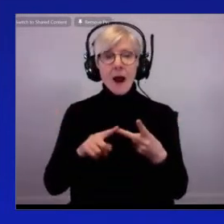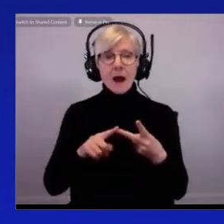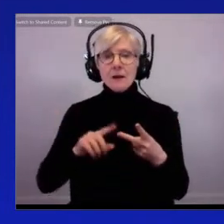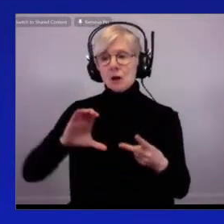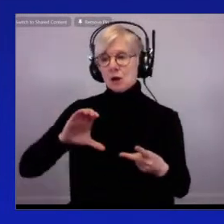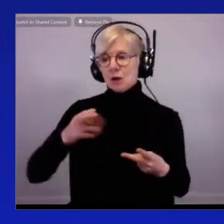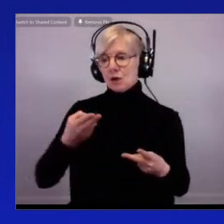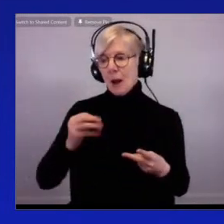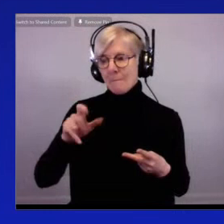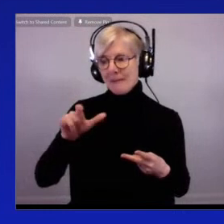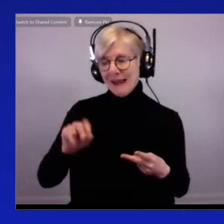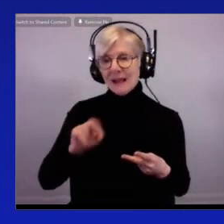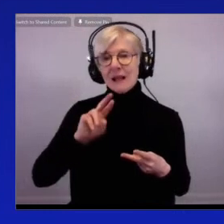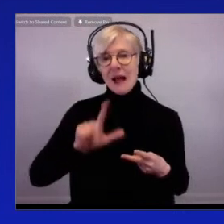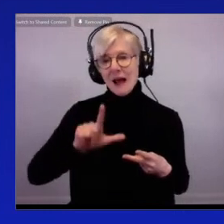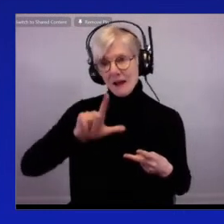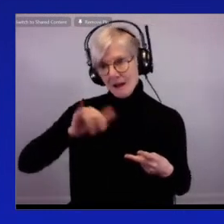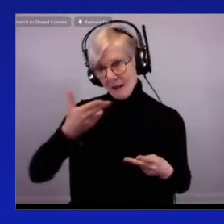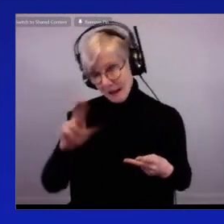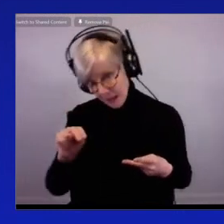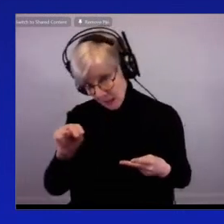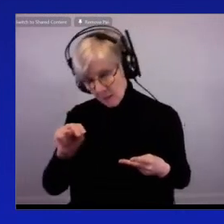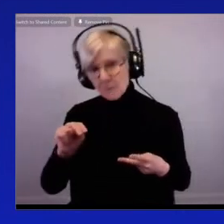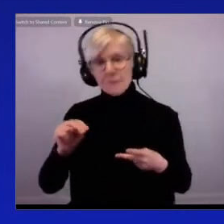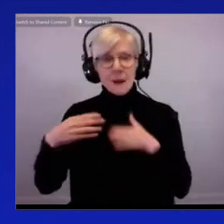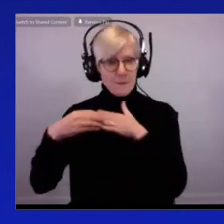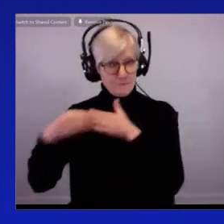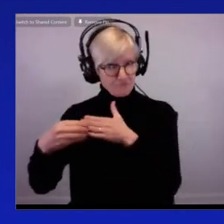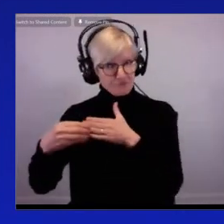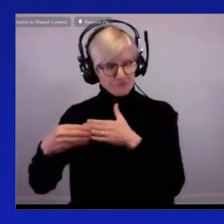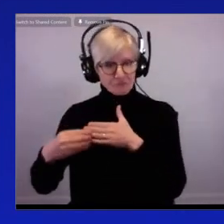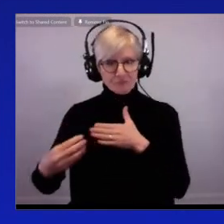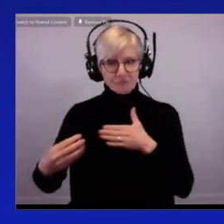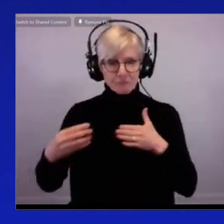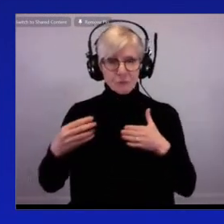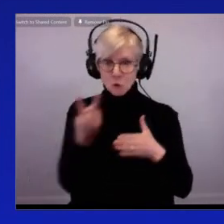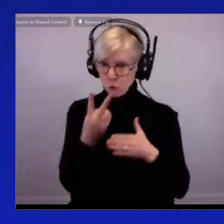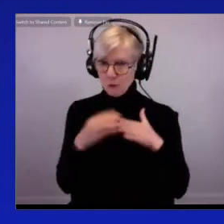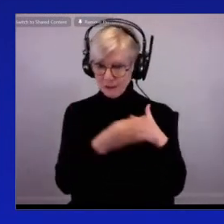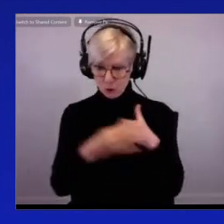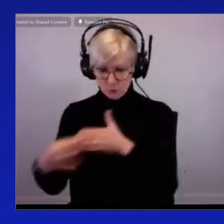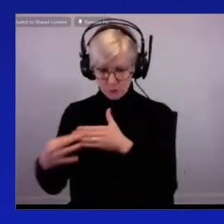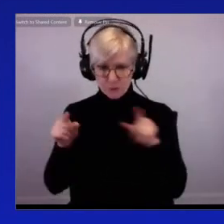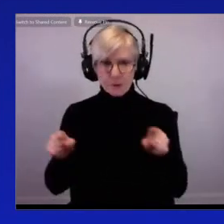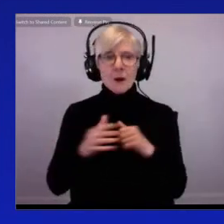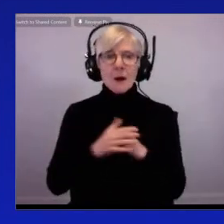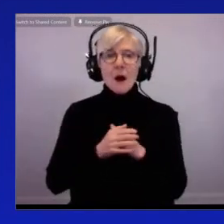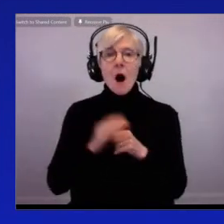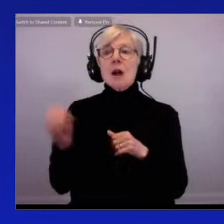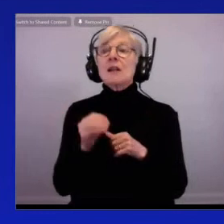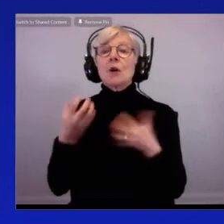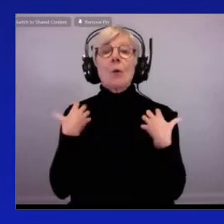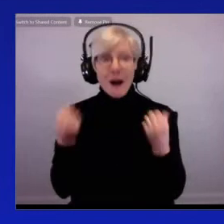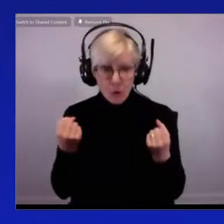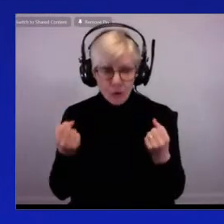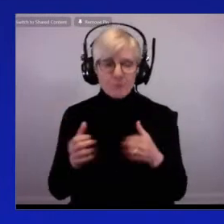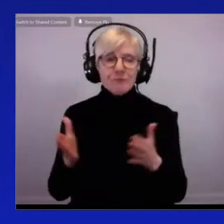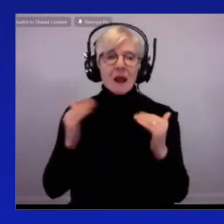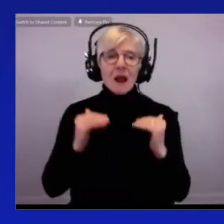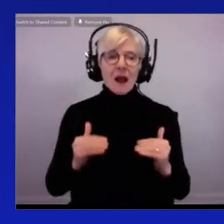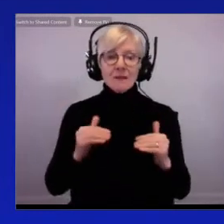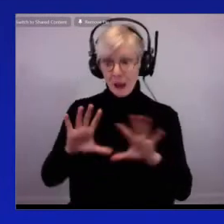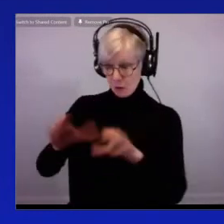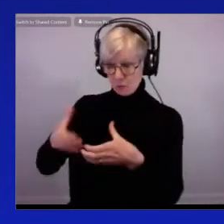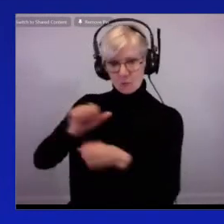Champlain LHIN. A member is co-leading. That is Ontario Health. And the task force